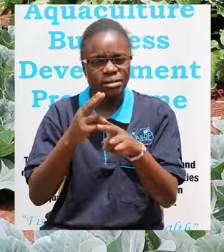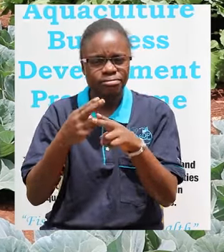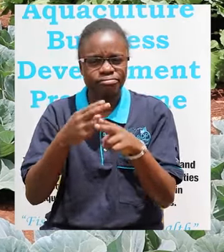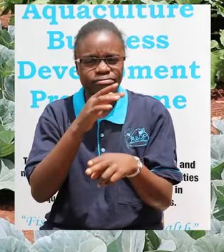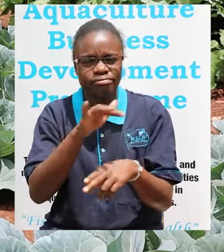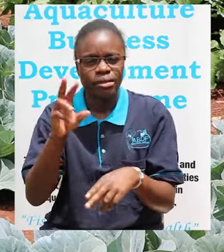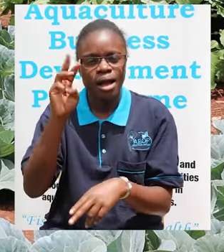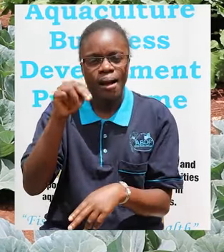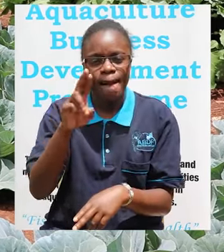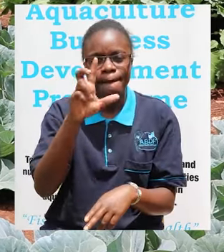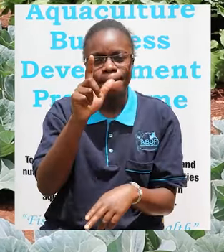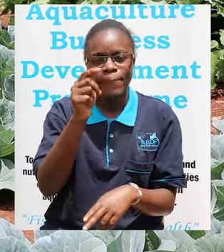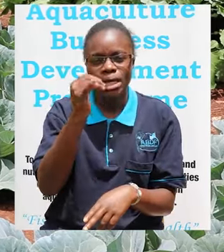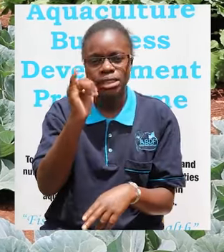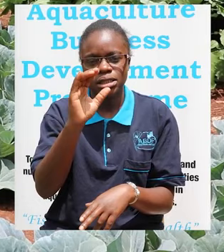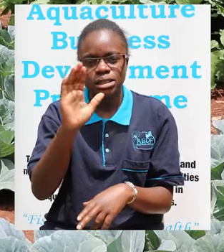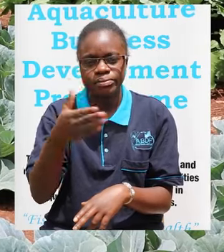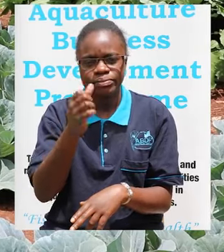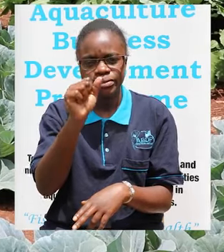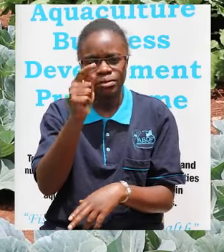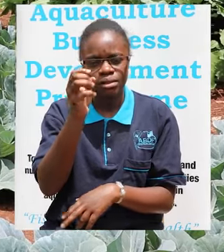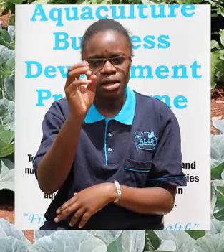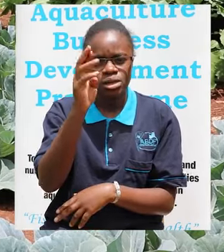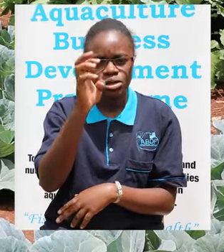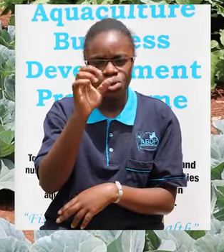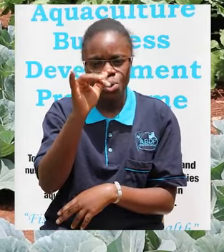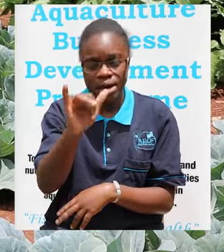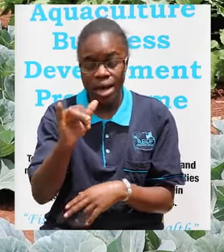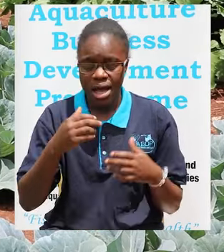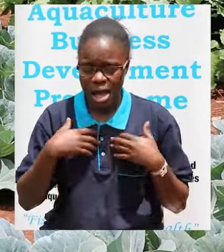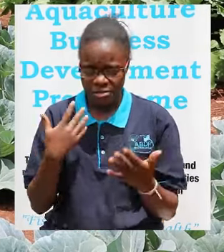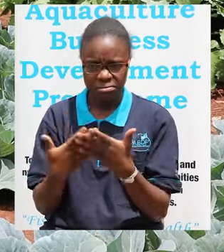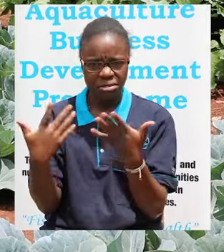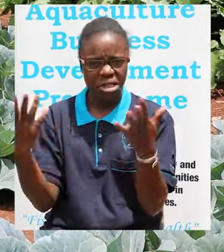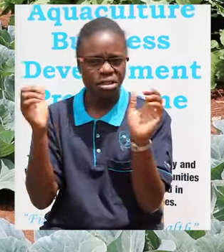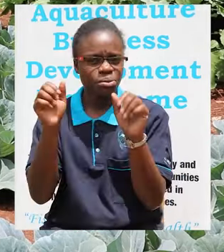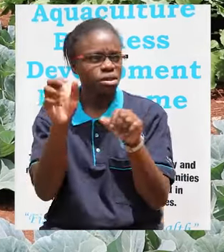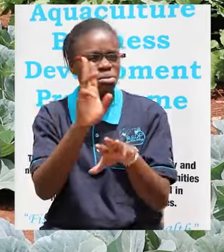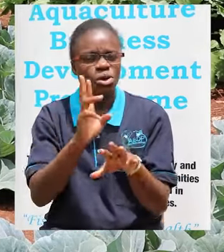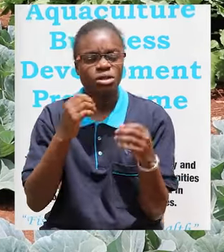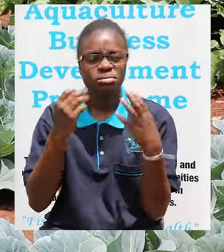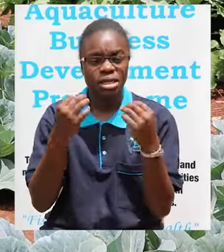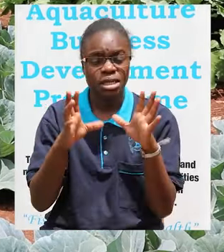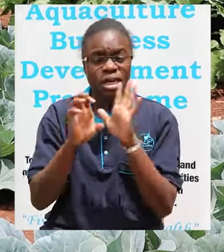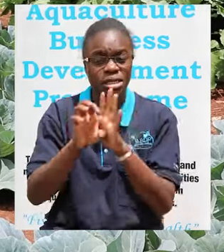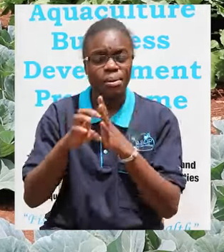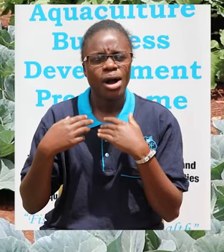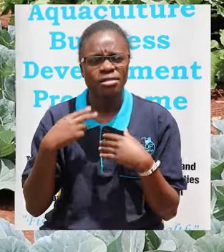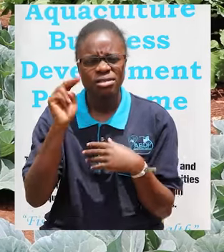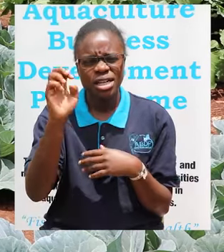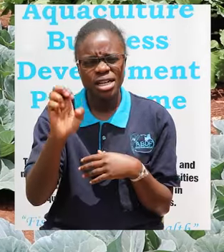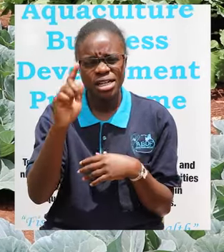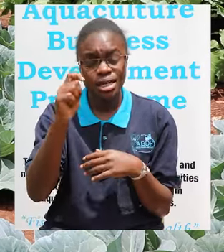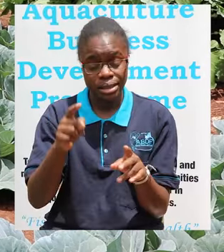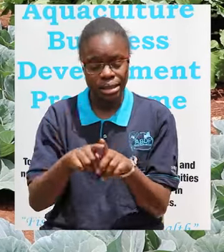And there are various materials that you will use. You can use a net, a net is like this, and it